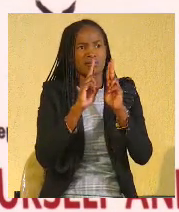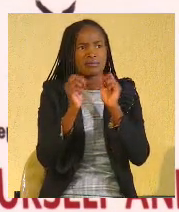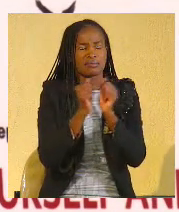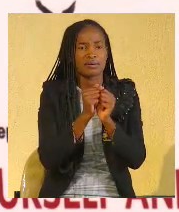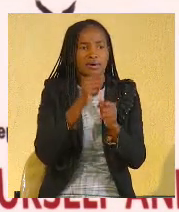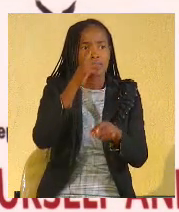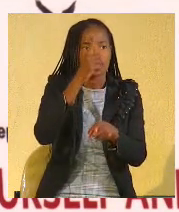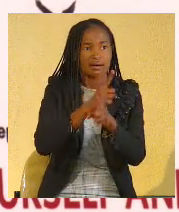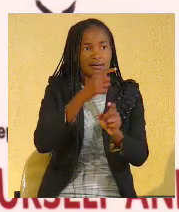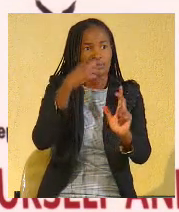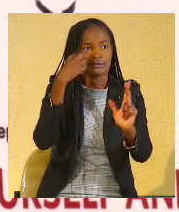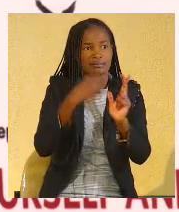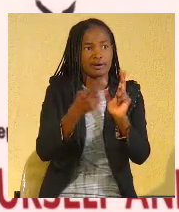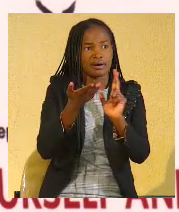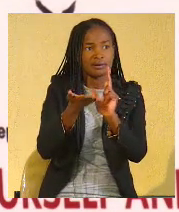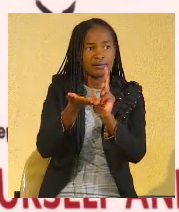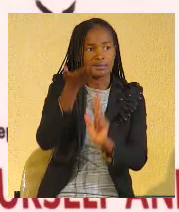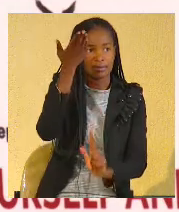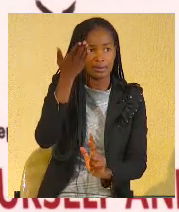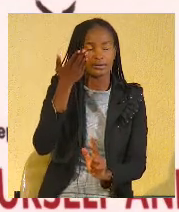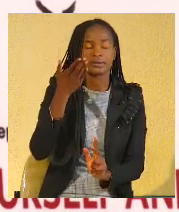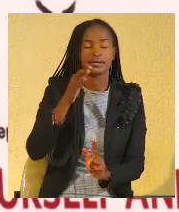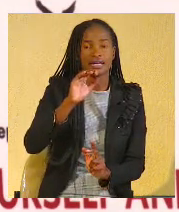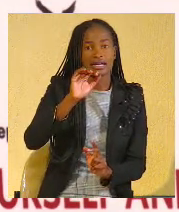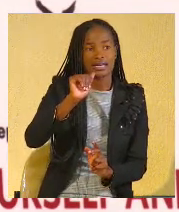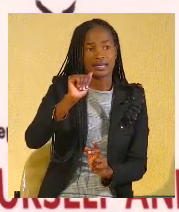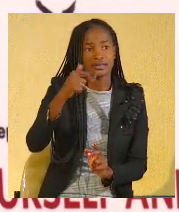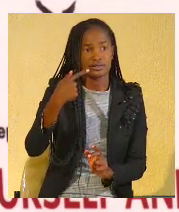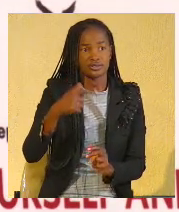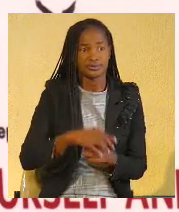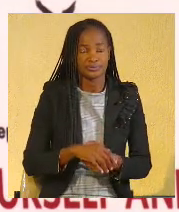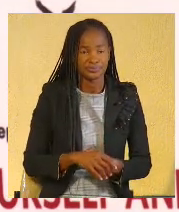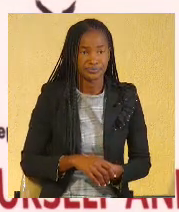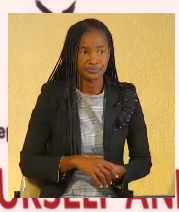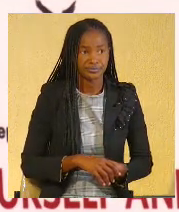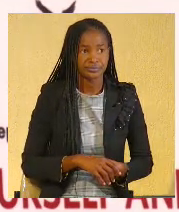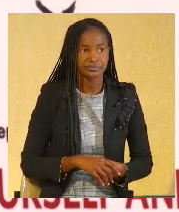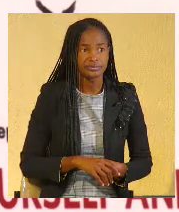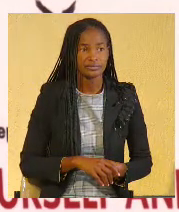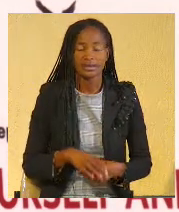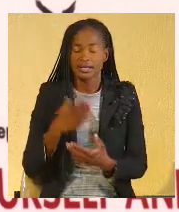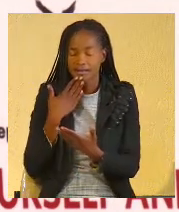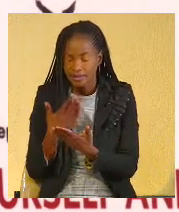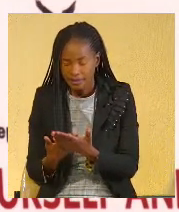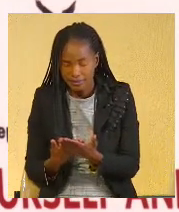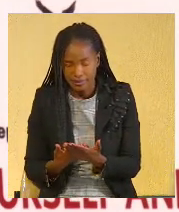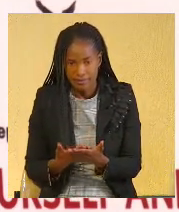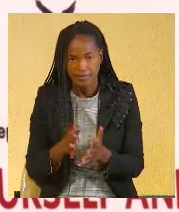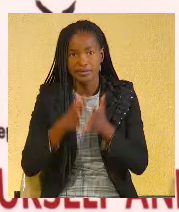General as provided in the regulations. I thank you very much.